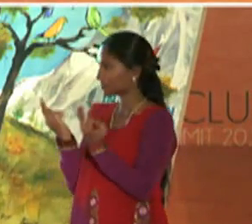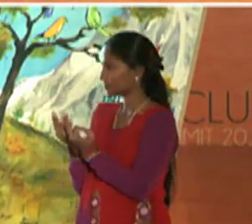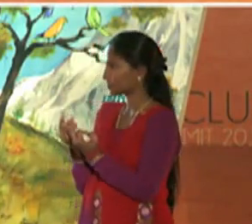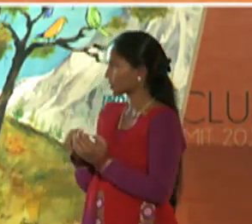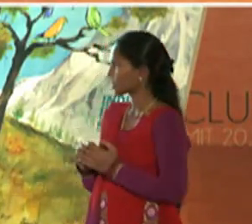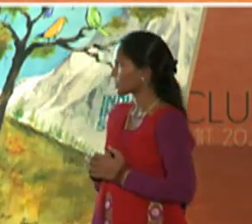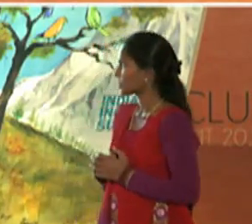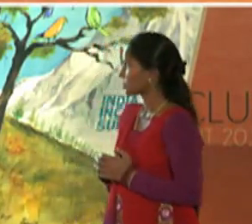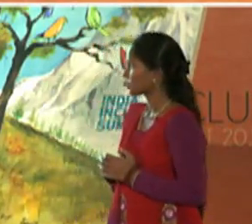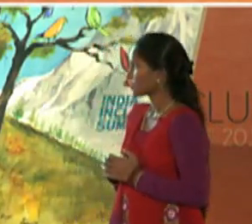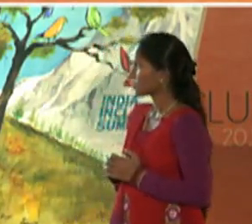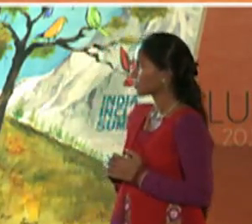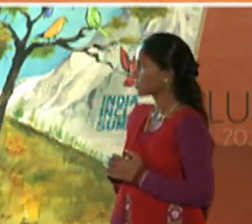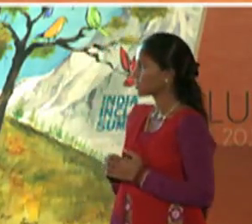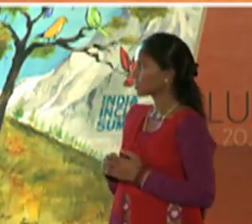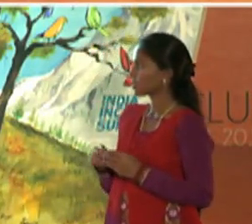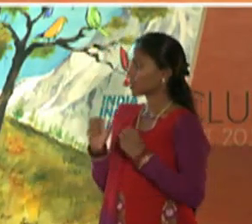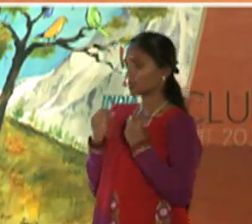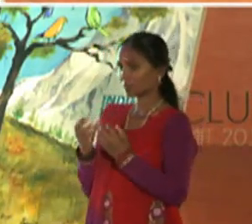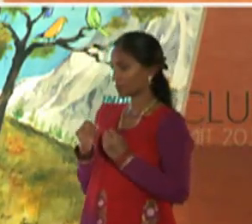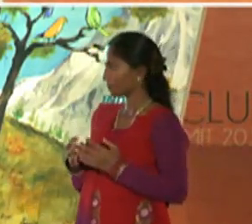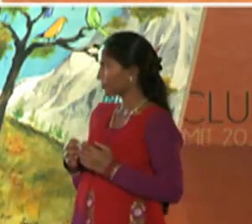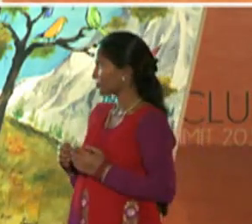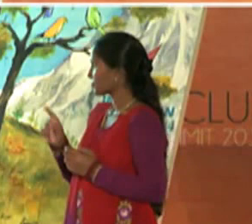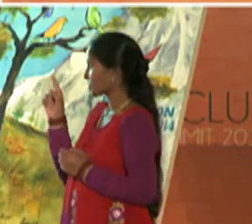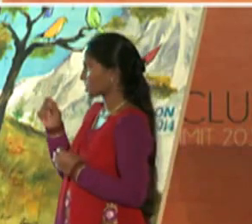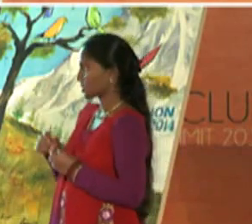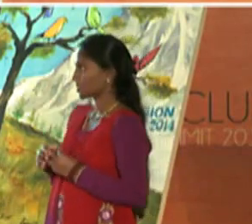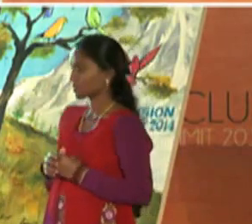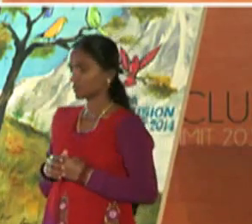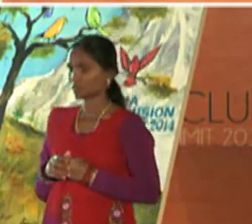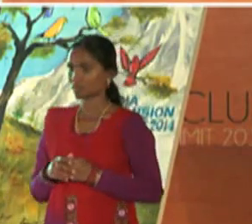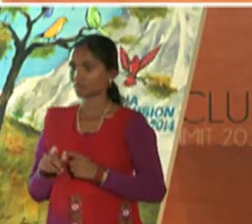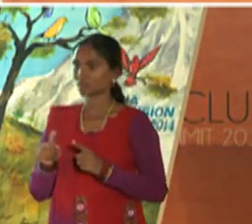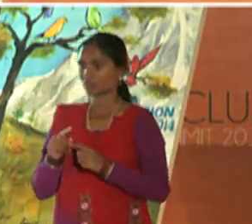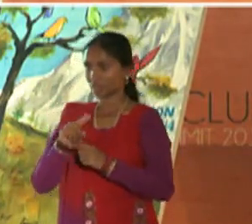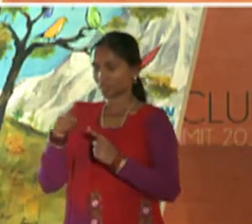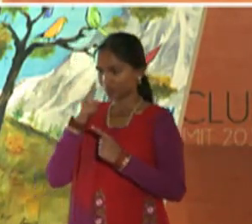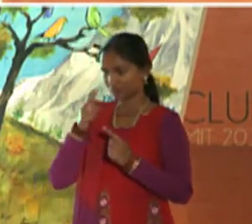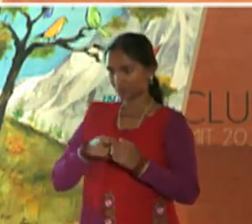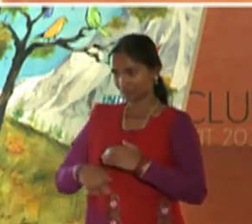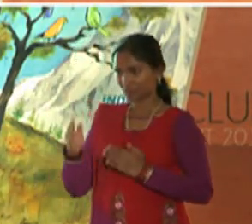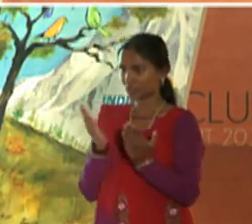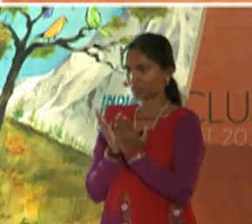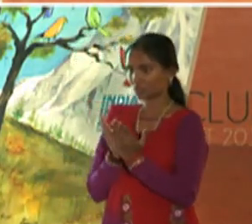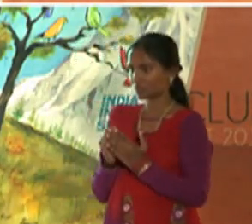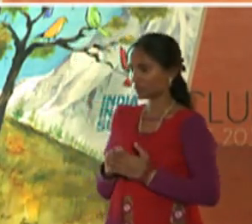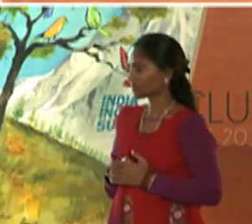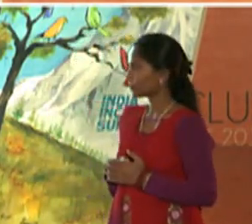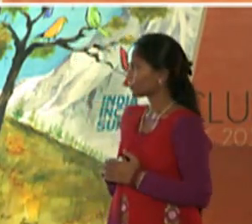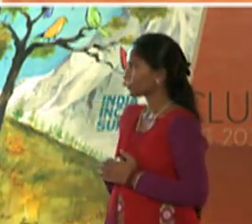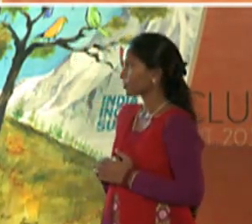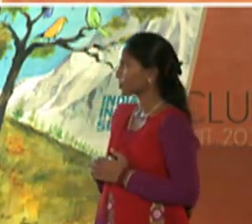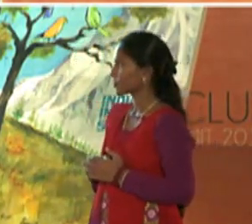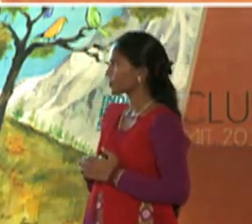they eventually ended up sending her to school, and many, many, many little girls like her in different villages went to school because of the work that Vidya did with the villagers,